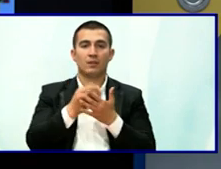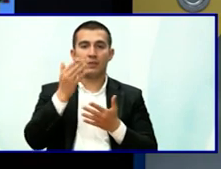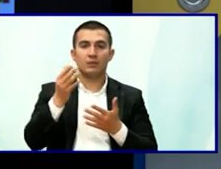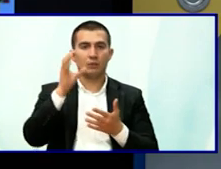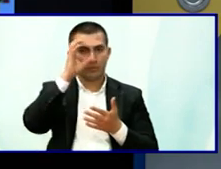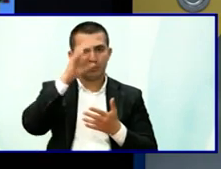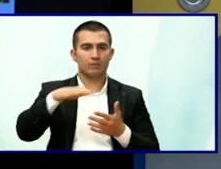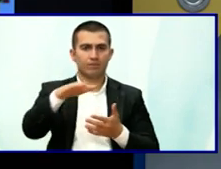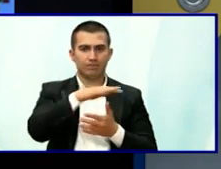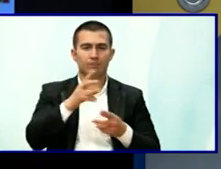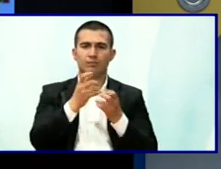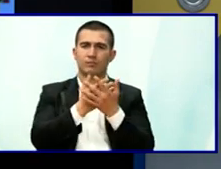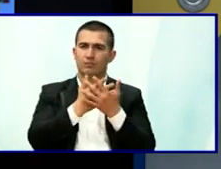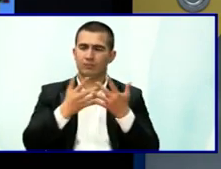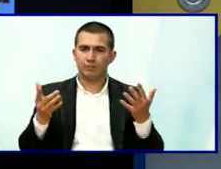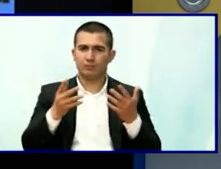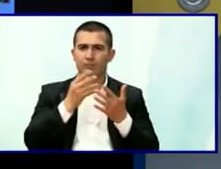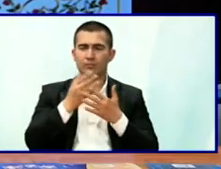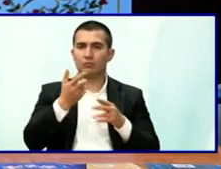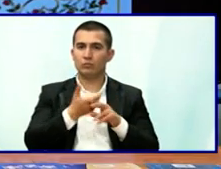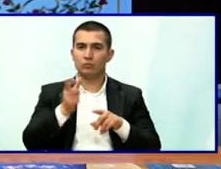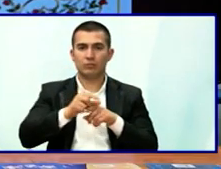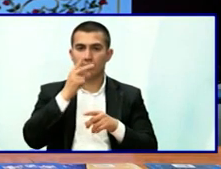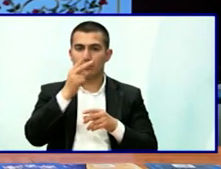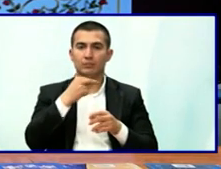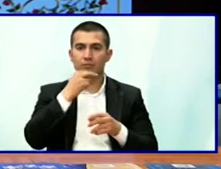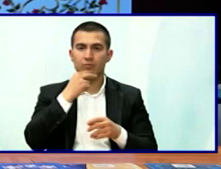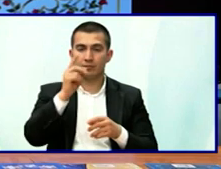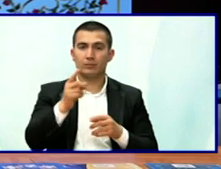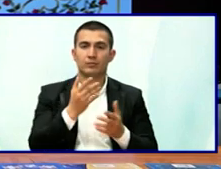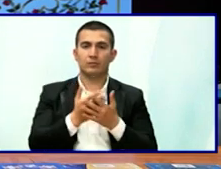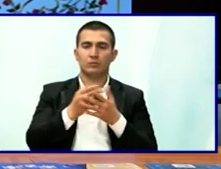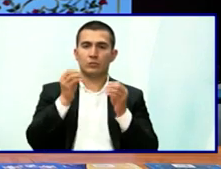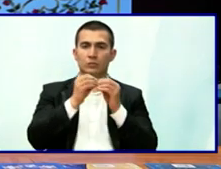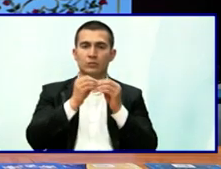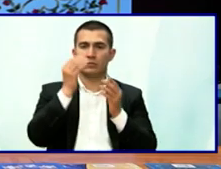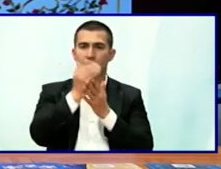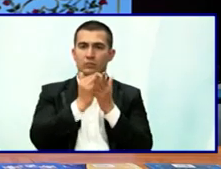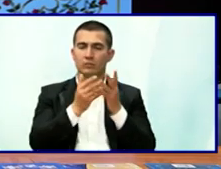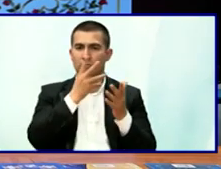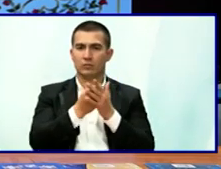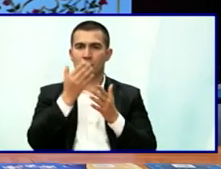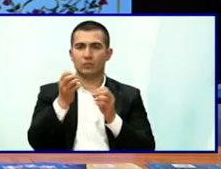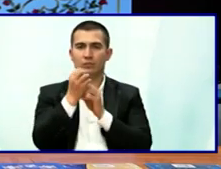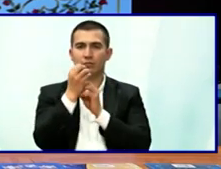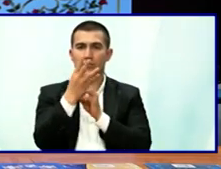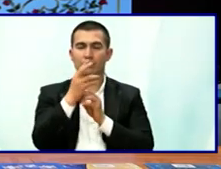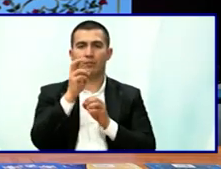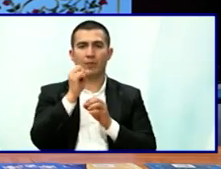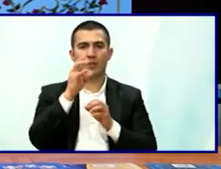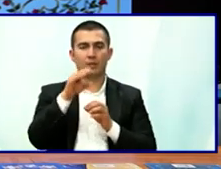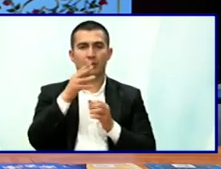qasidasi har bir bandi diqqat bilan qaranglar, 10 satrdan iborat. 14 ta